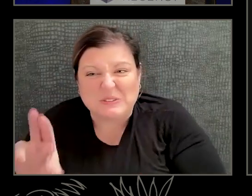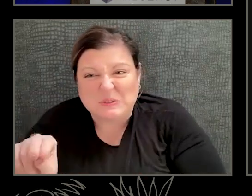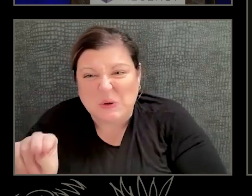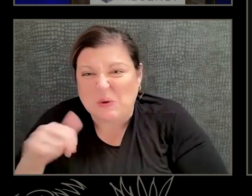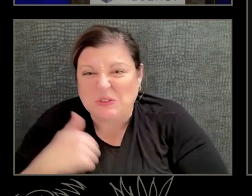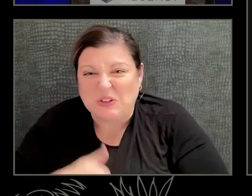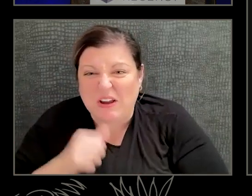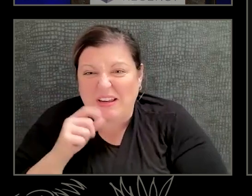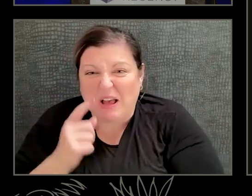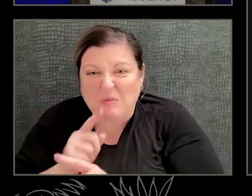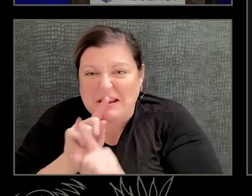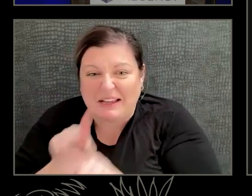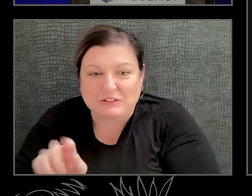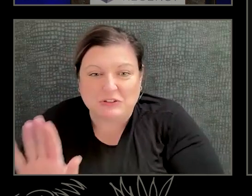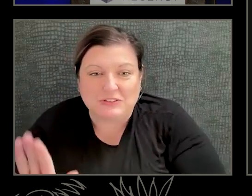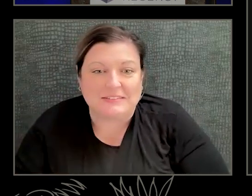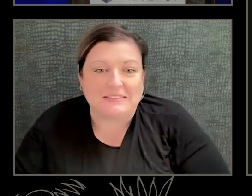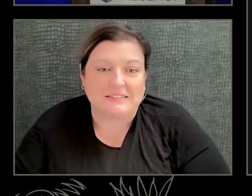Sorry.